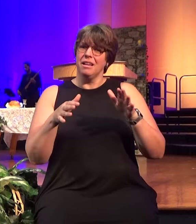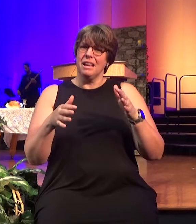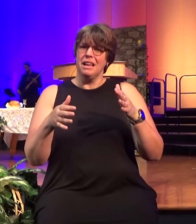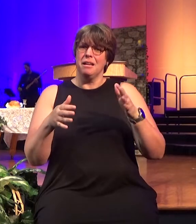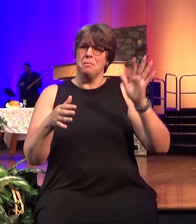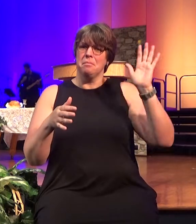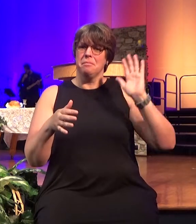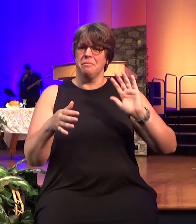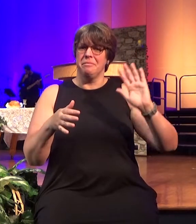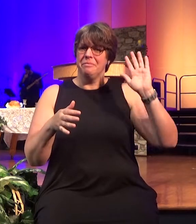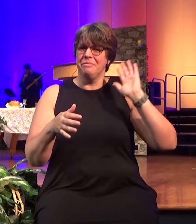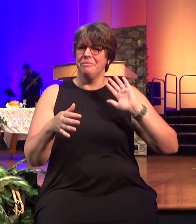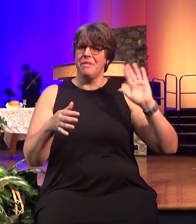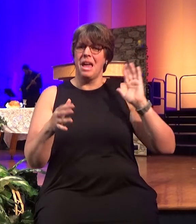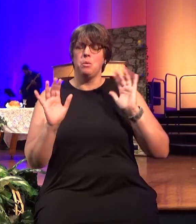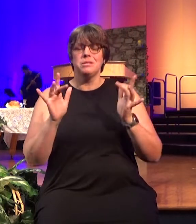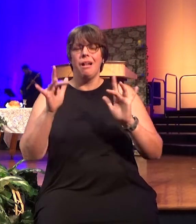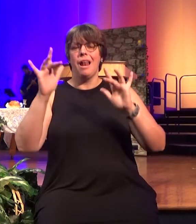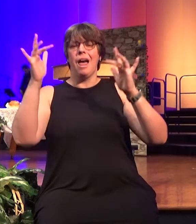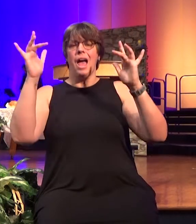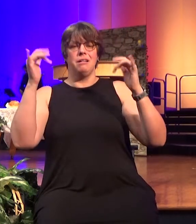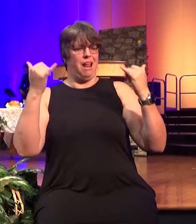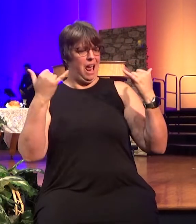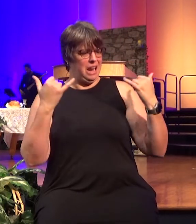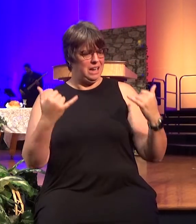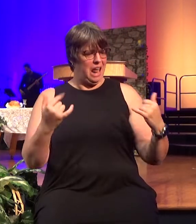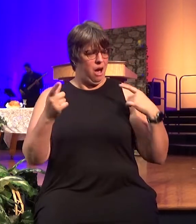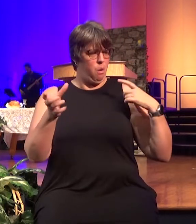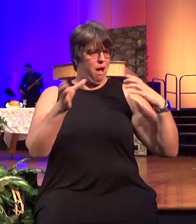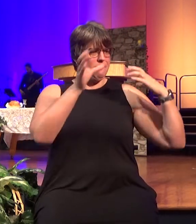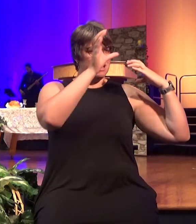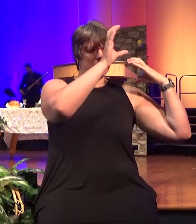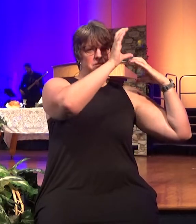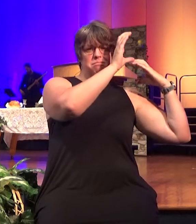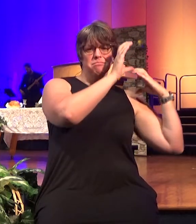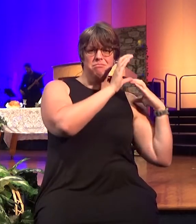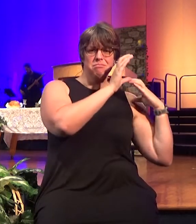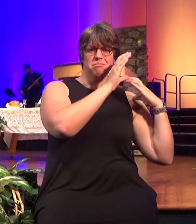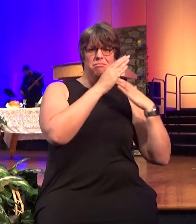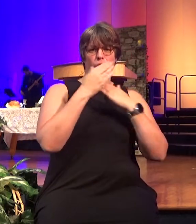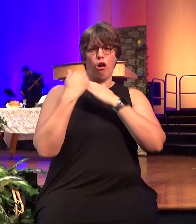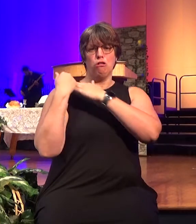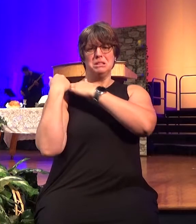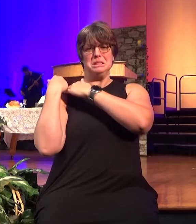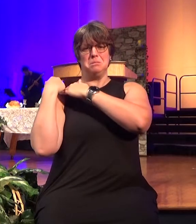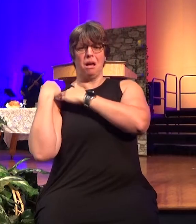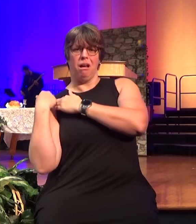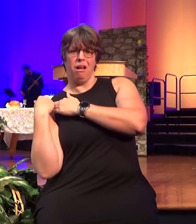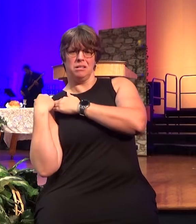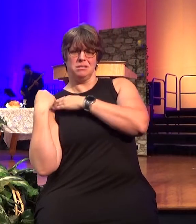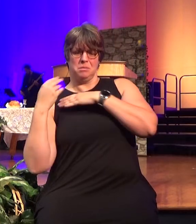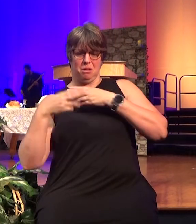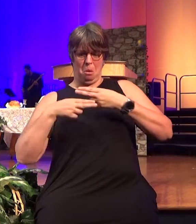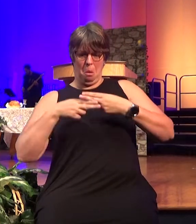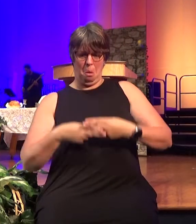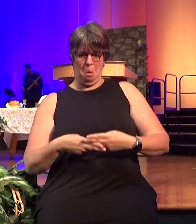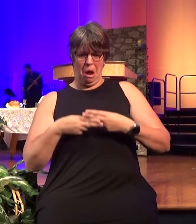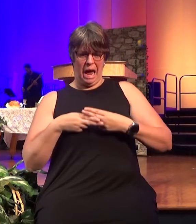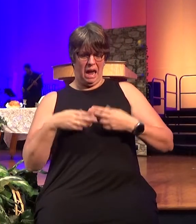breath. Poor sweet canary, for the weight on my body.